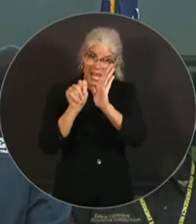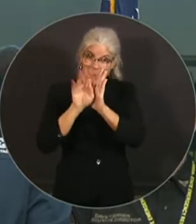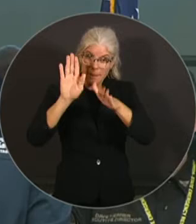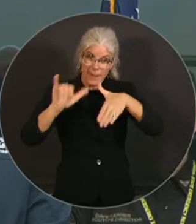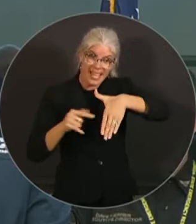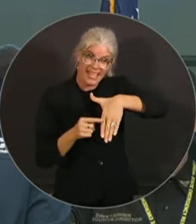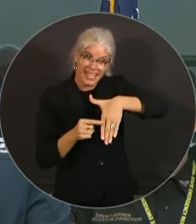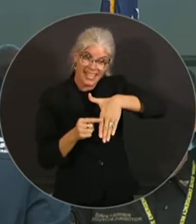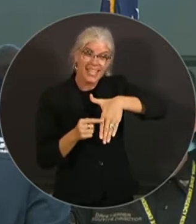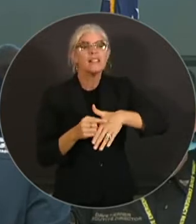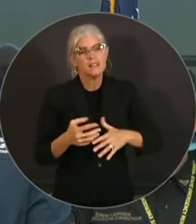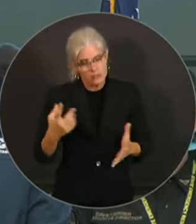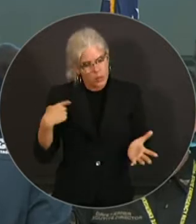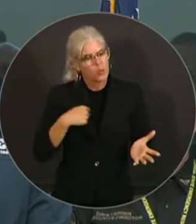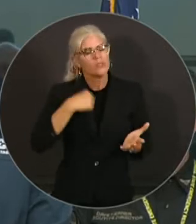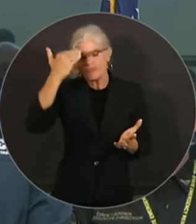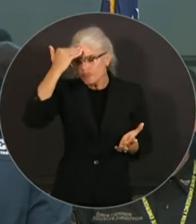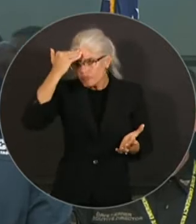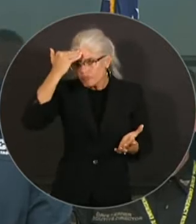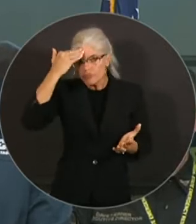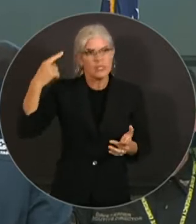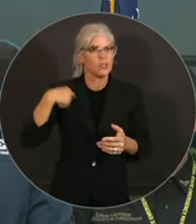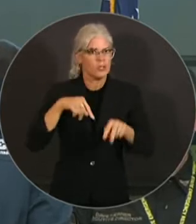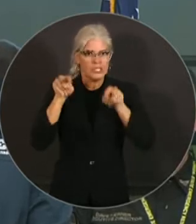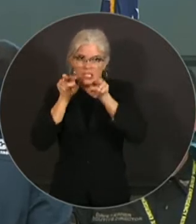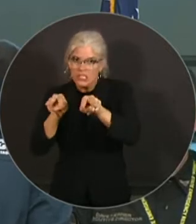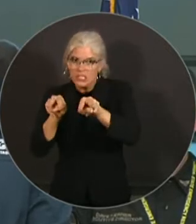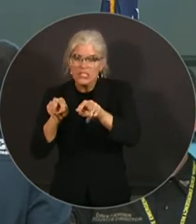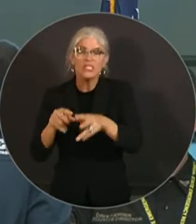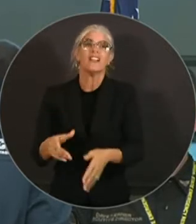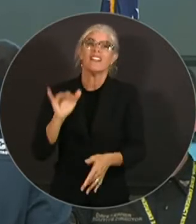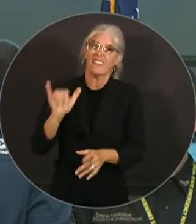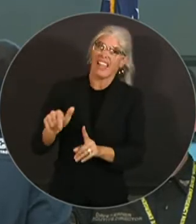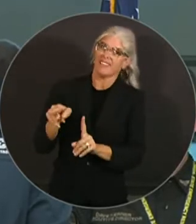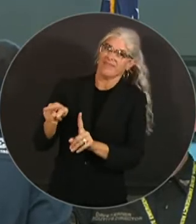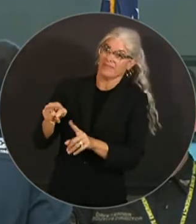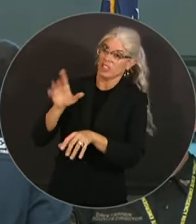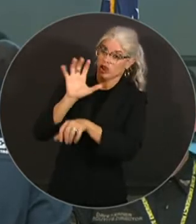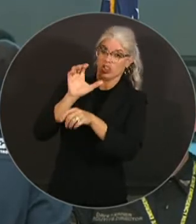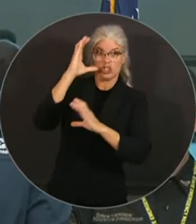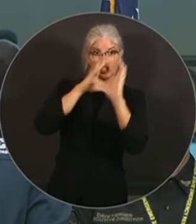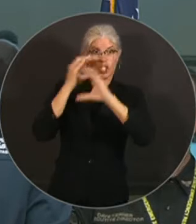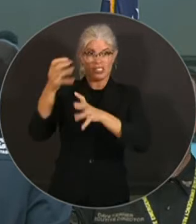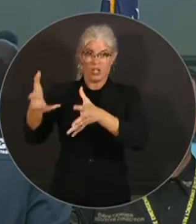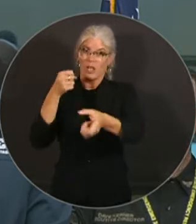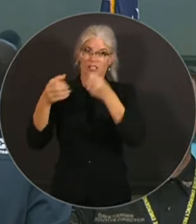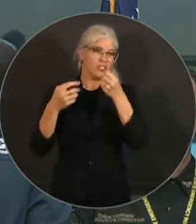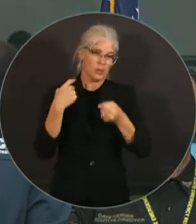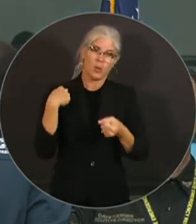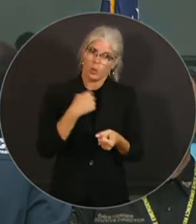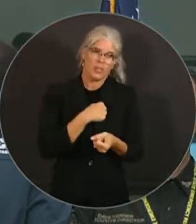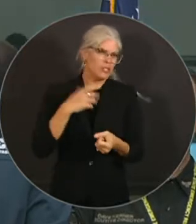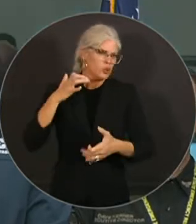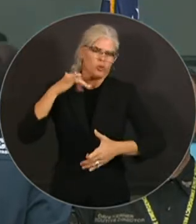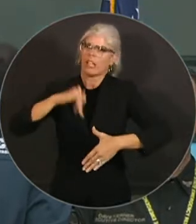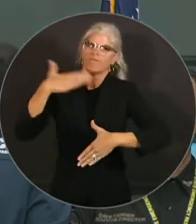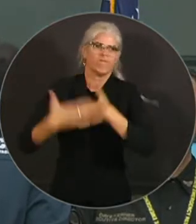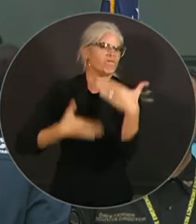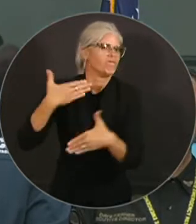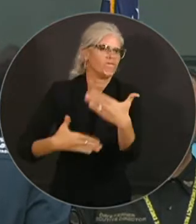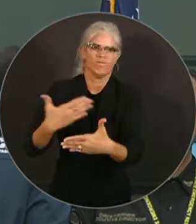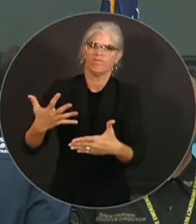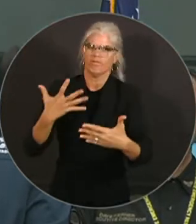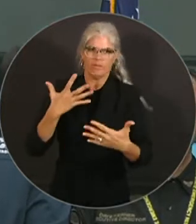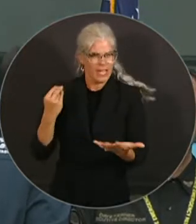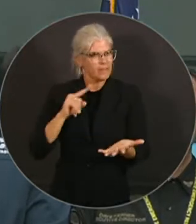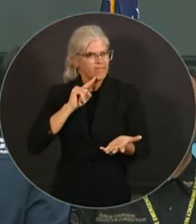mindful of that. But the reality is this search and rescue mission was conducted very robustly for Helene. It was completed, so all of